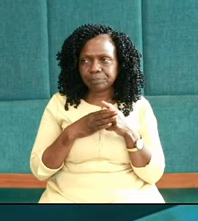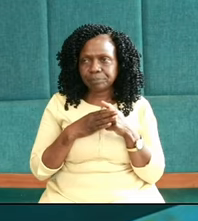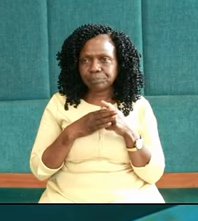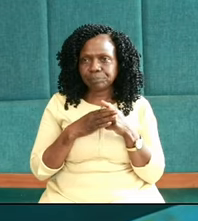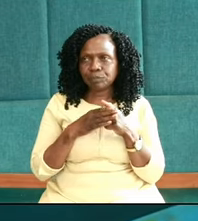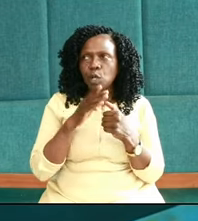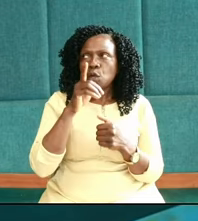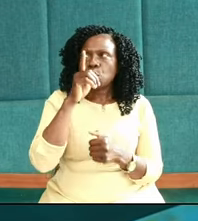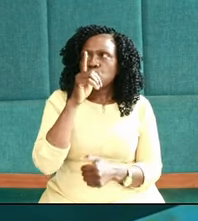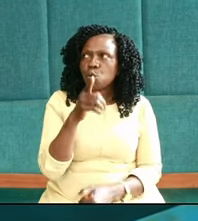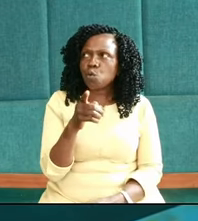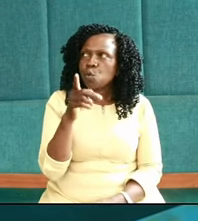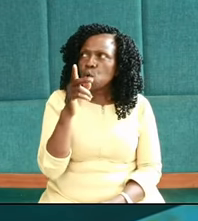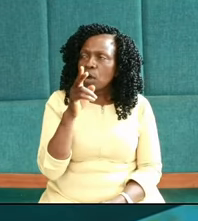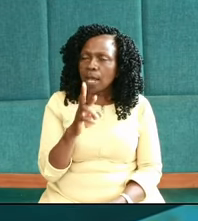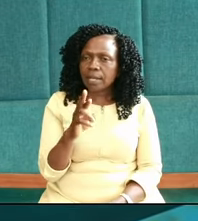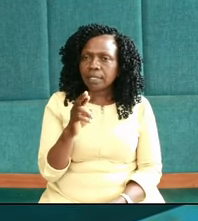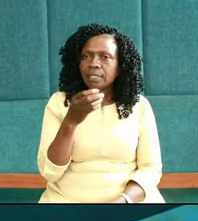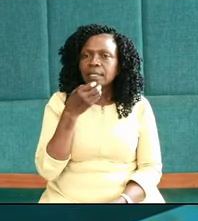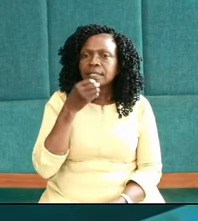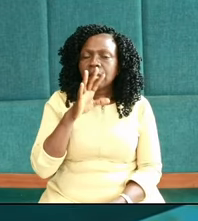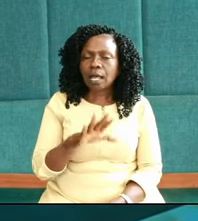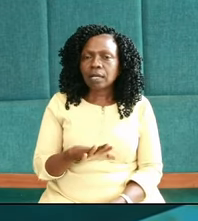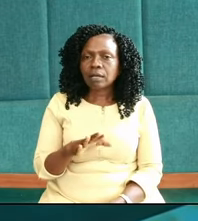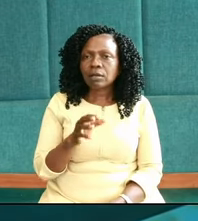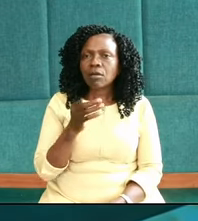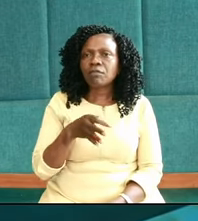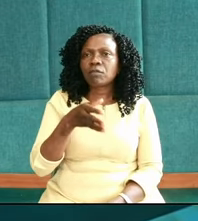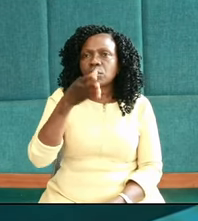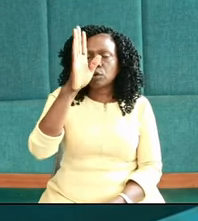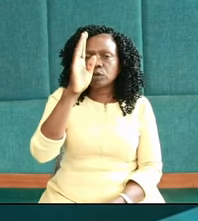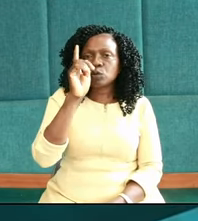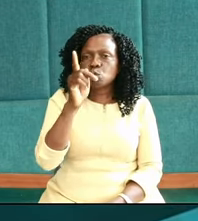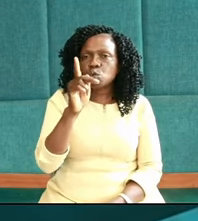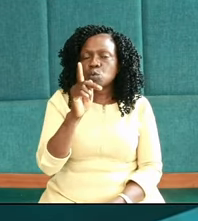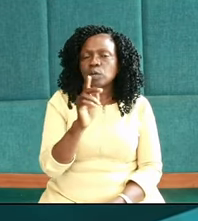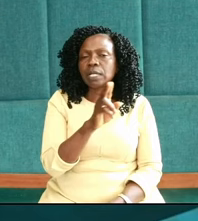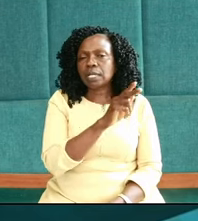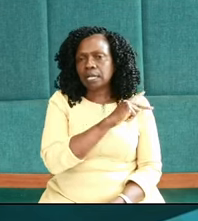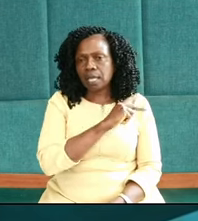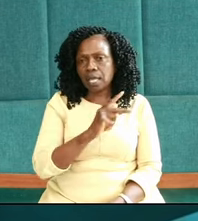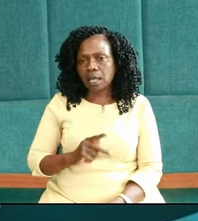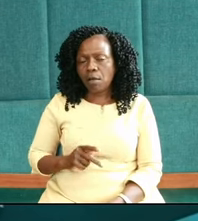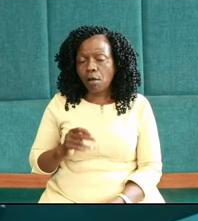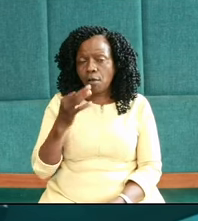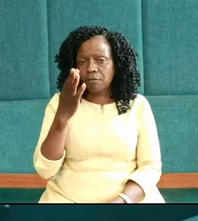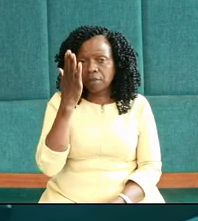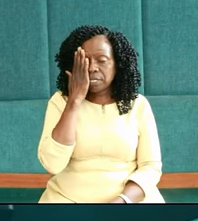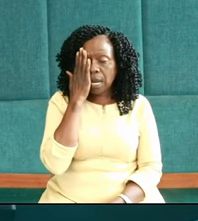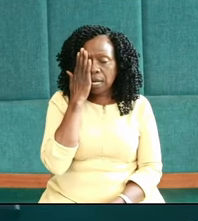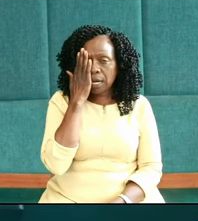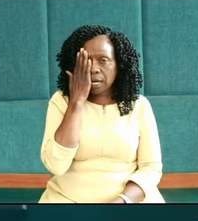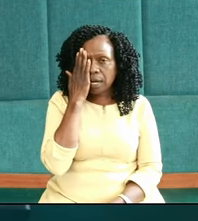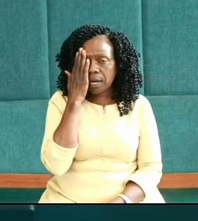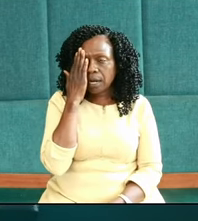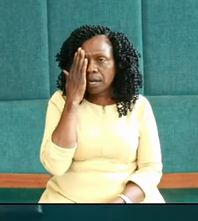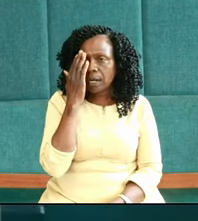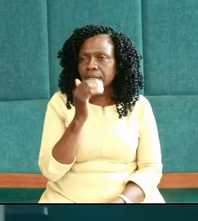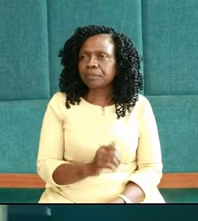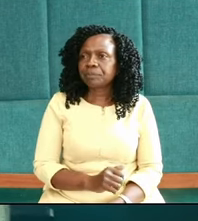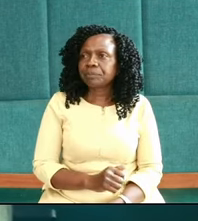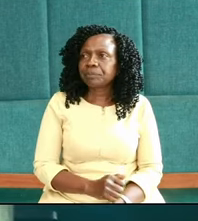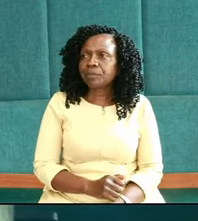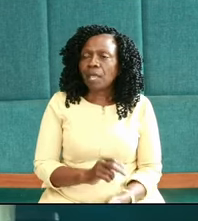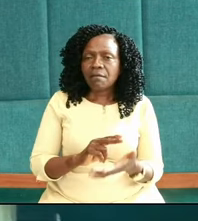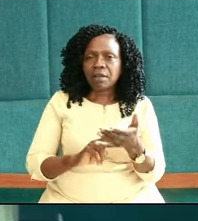49, "You are the Son of God. You are the King of Israel."